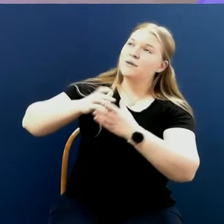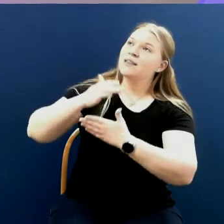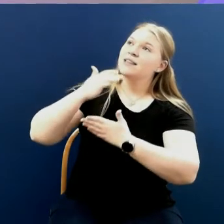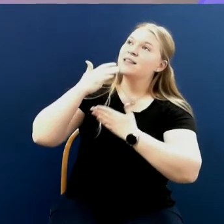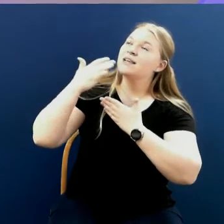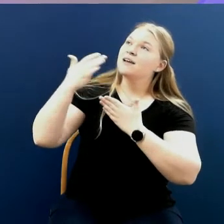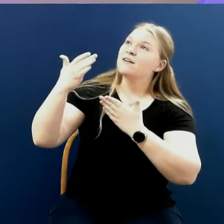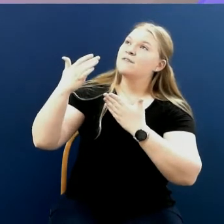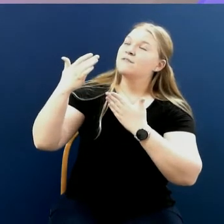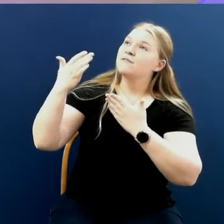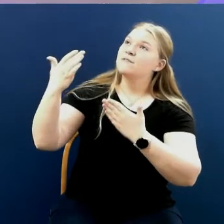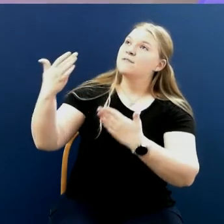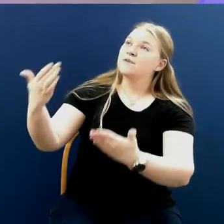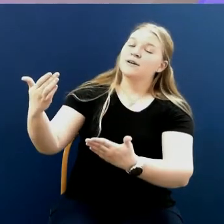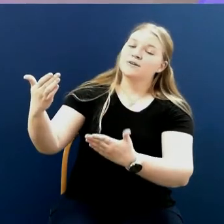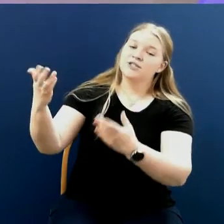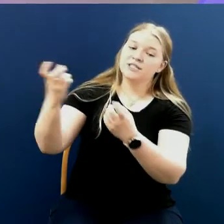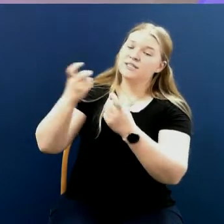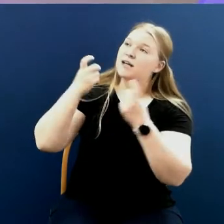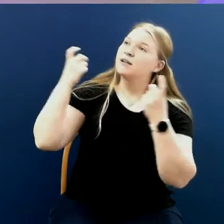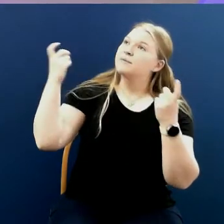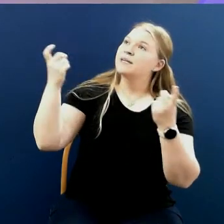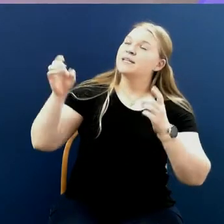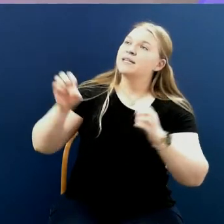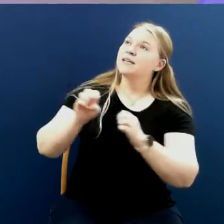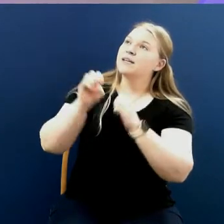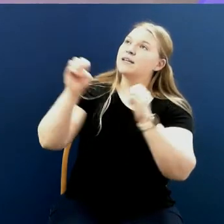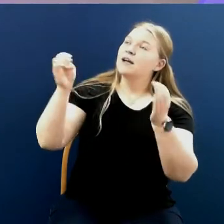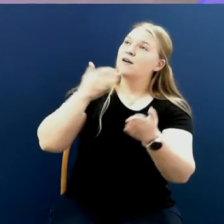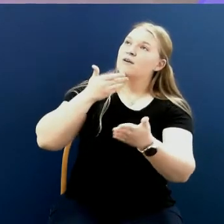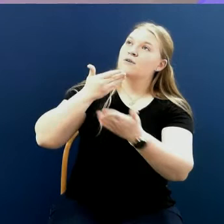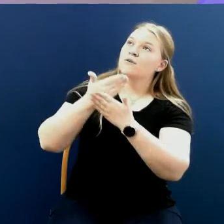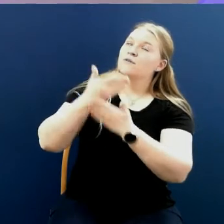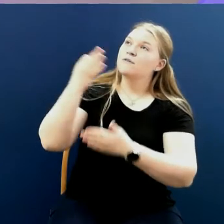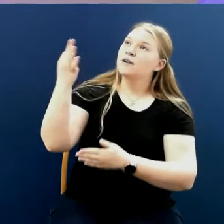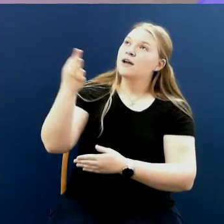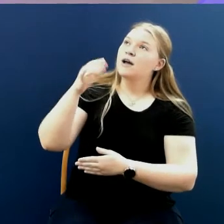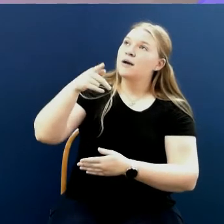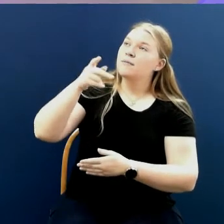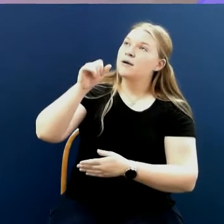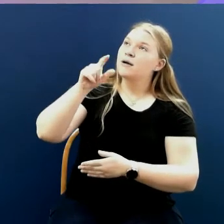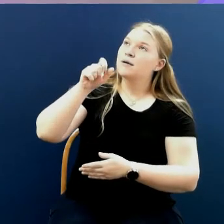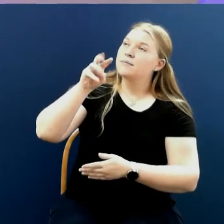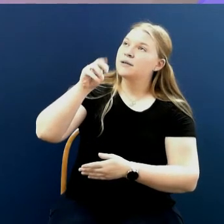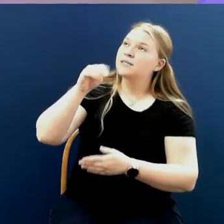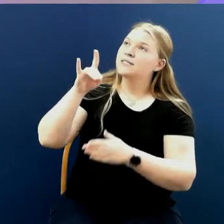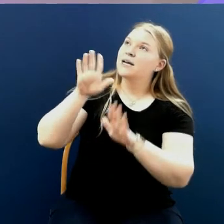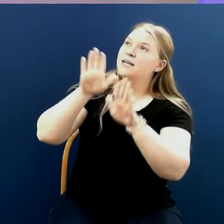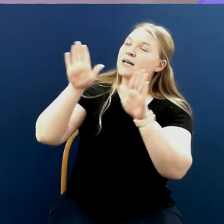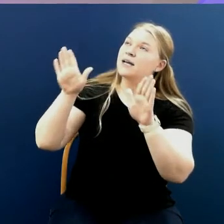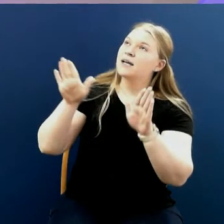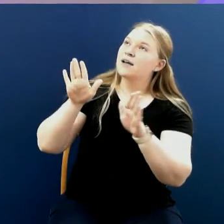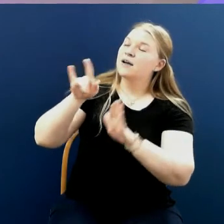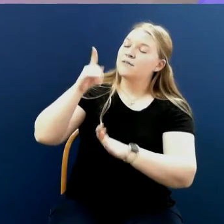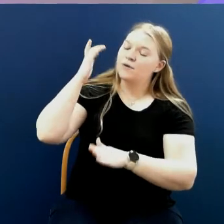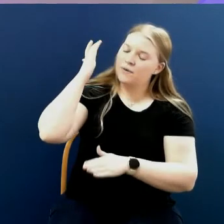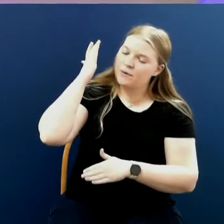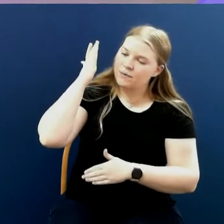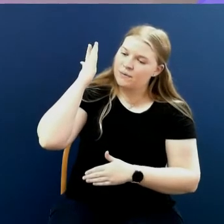Thankful, as we just celebrated Easter and Good Friday and Palm Sunday, of your